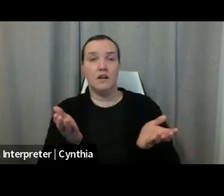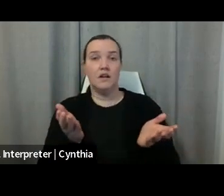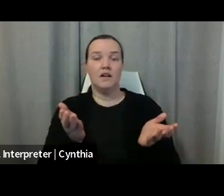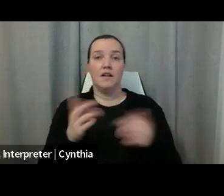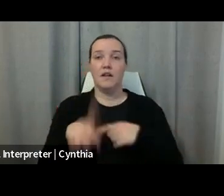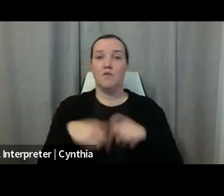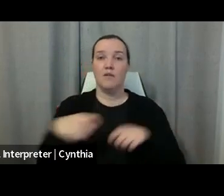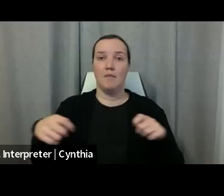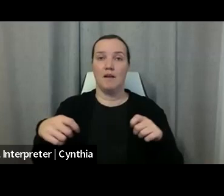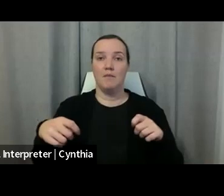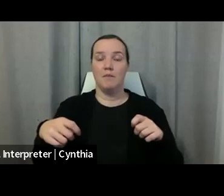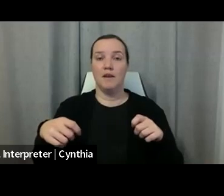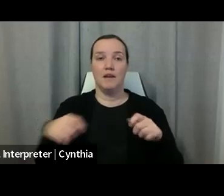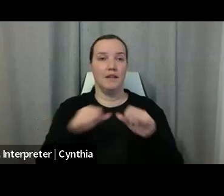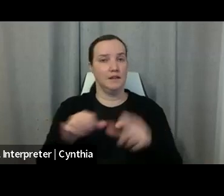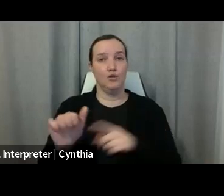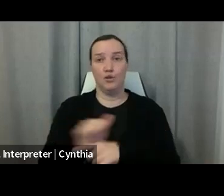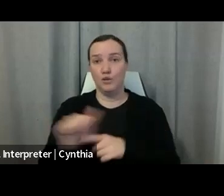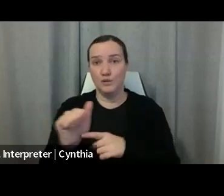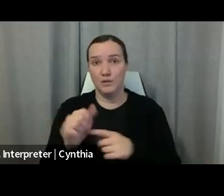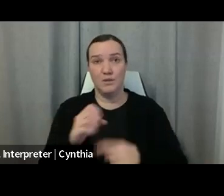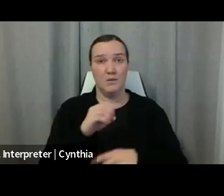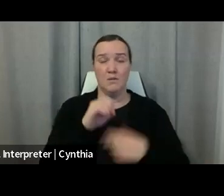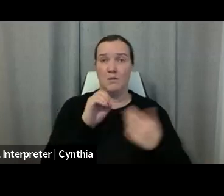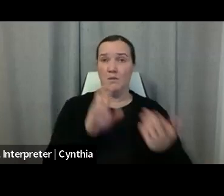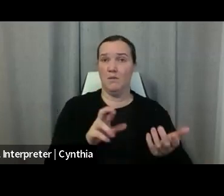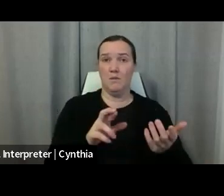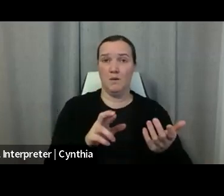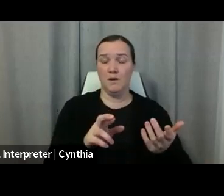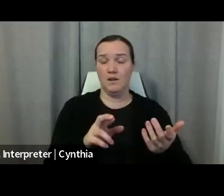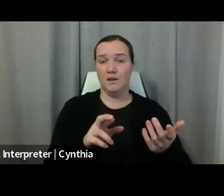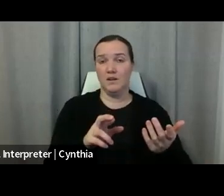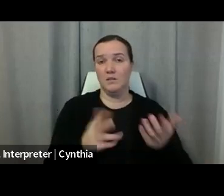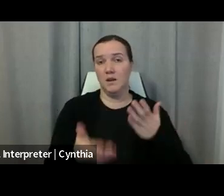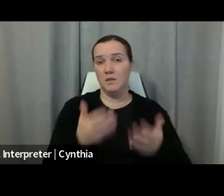can wrap it up and continue the rehearsal, or should we just